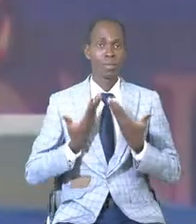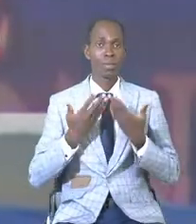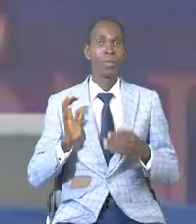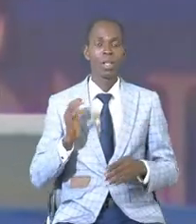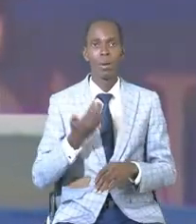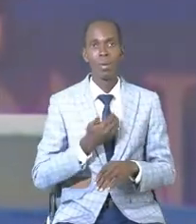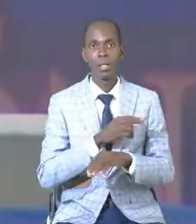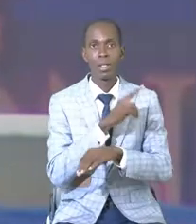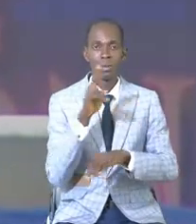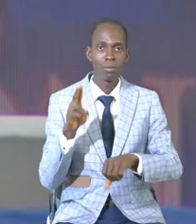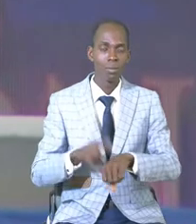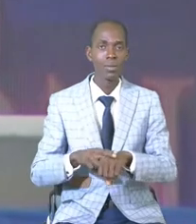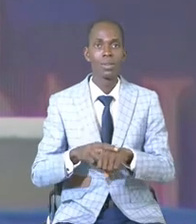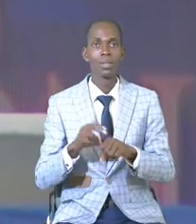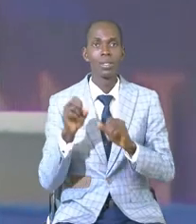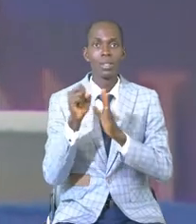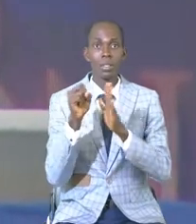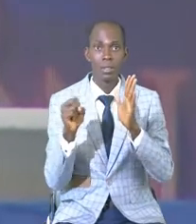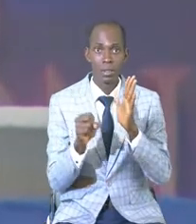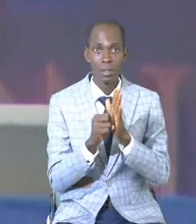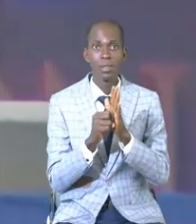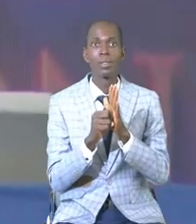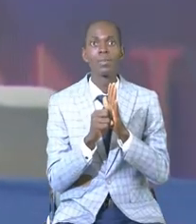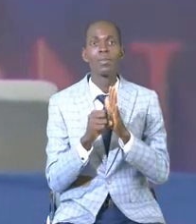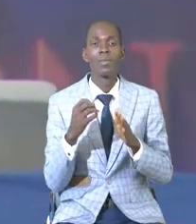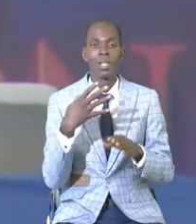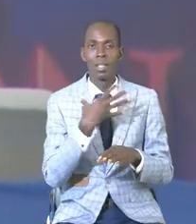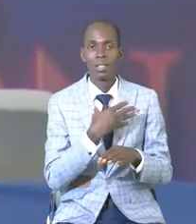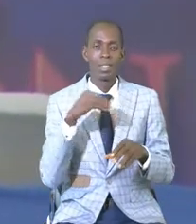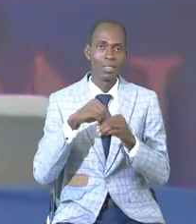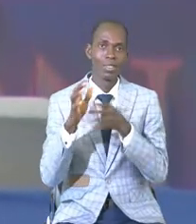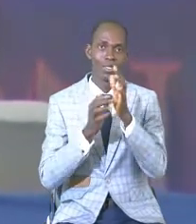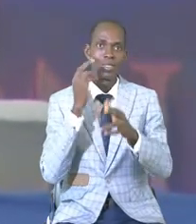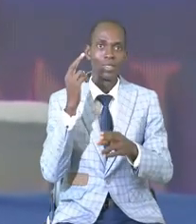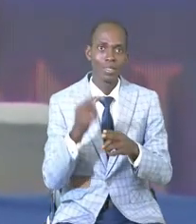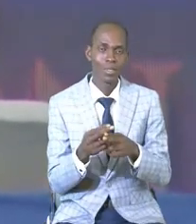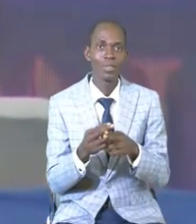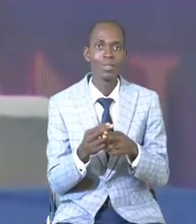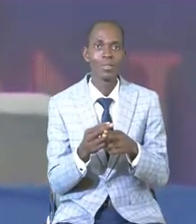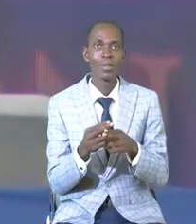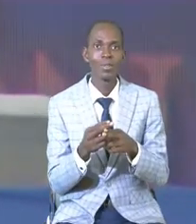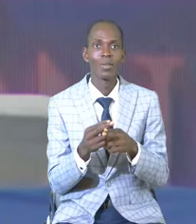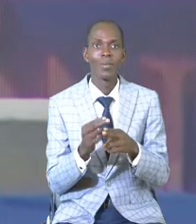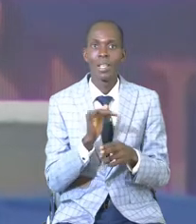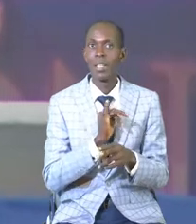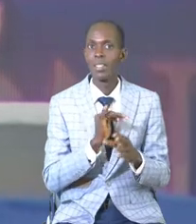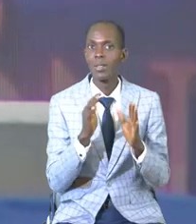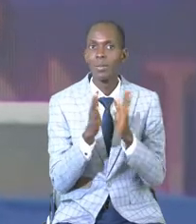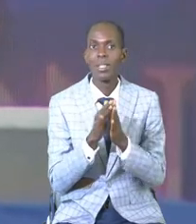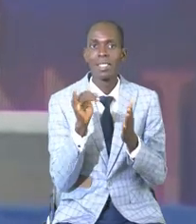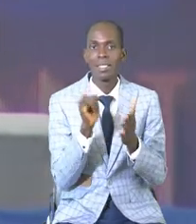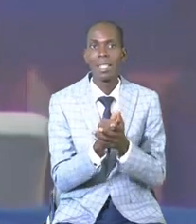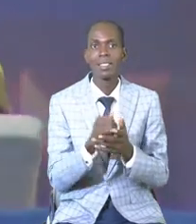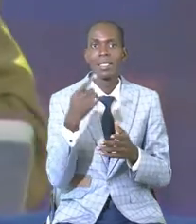our world for Christ together in Jesus' name. And I pray that the